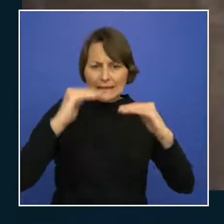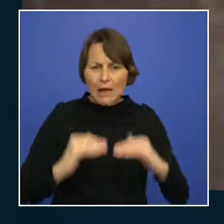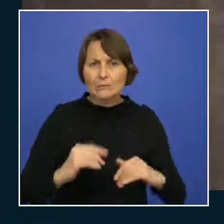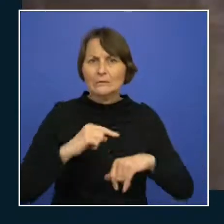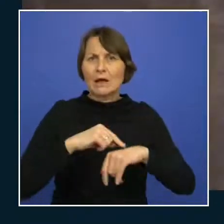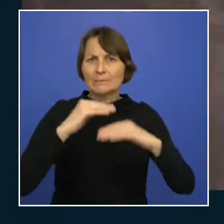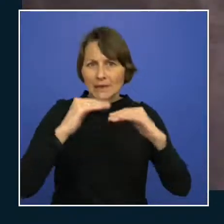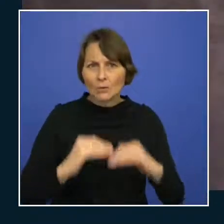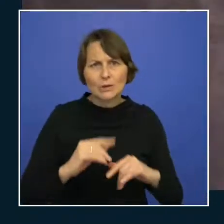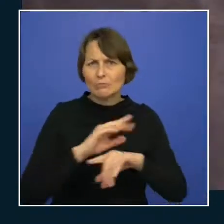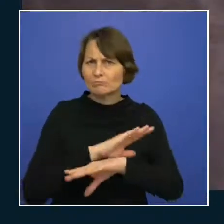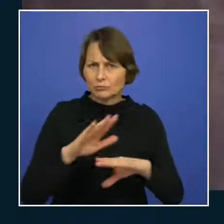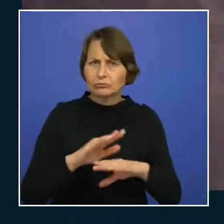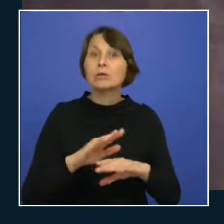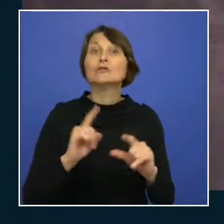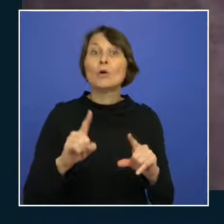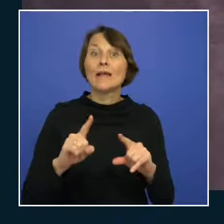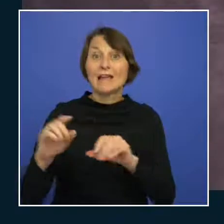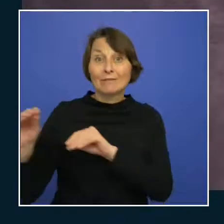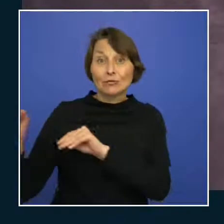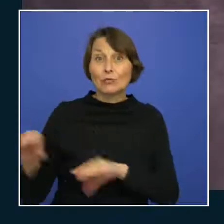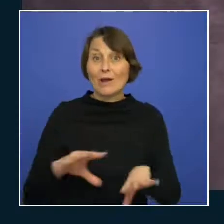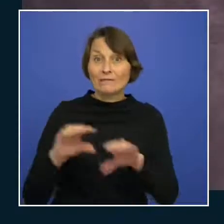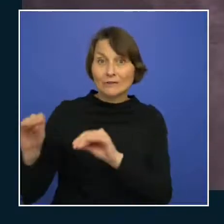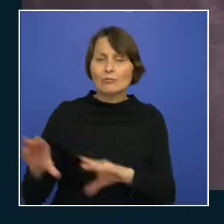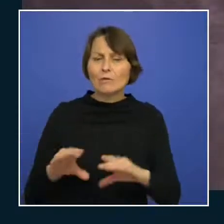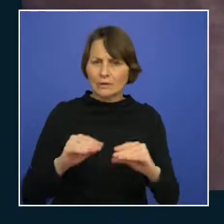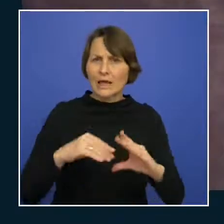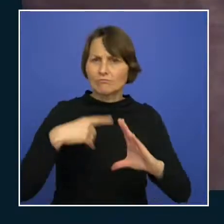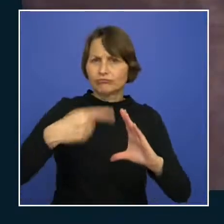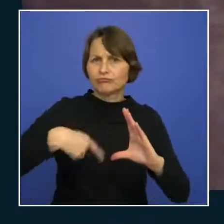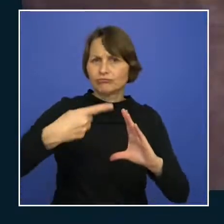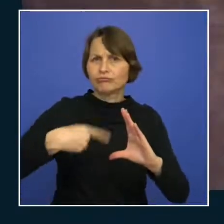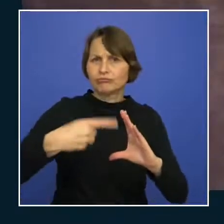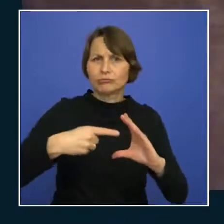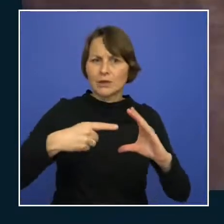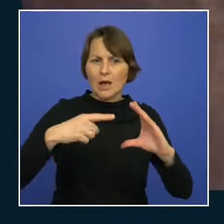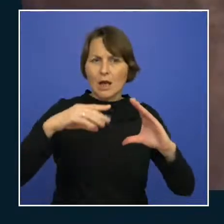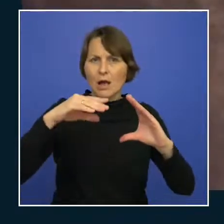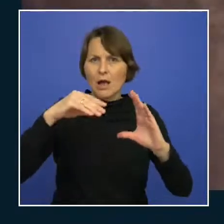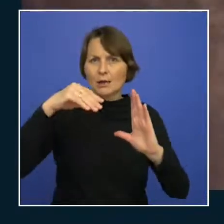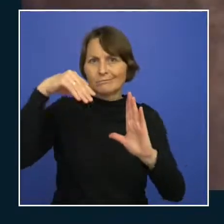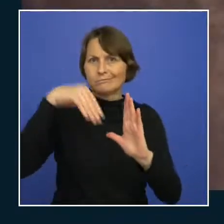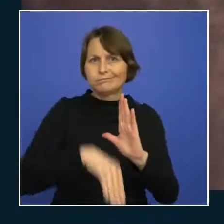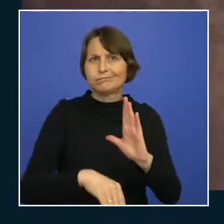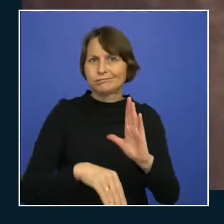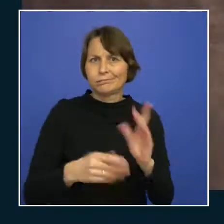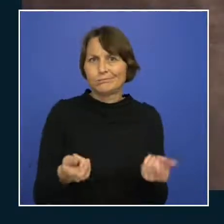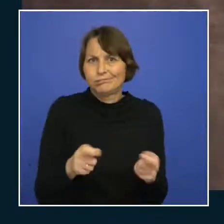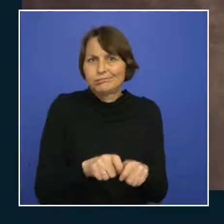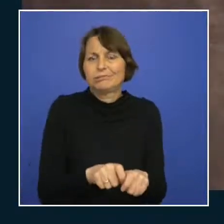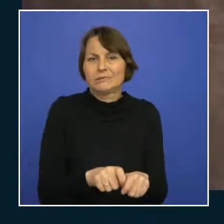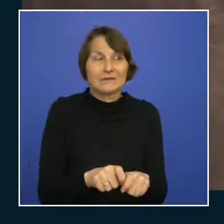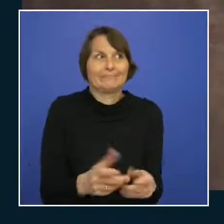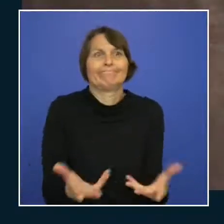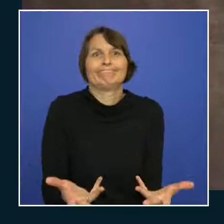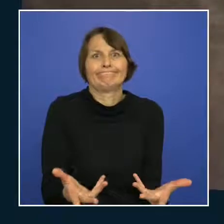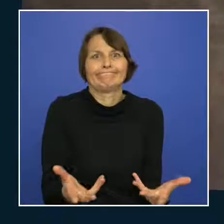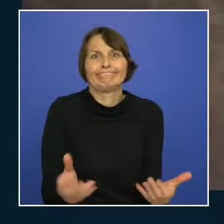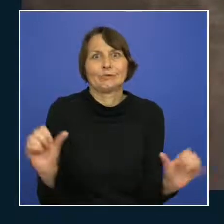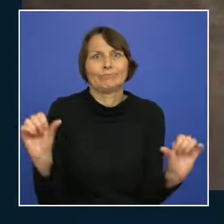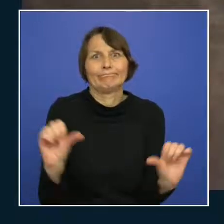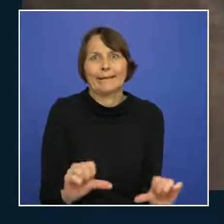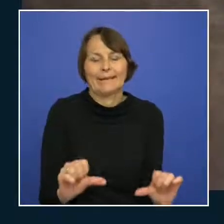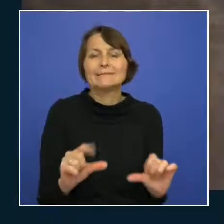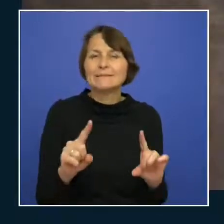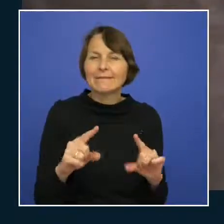coming to your application, your database should be able to handle it and not go down on you, because that would be a really poor user experience. Second thing you want to